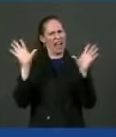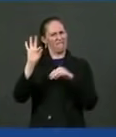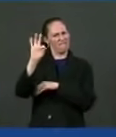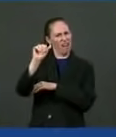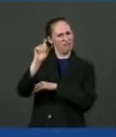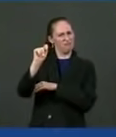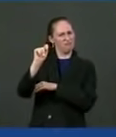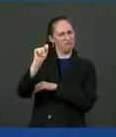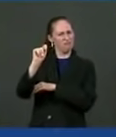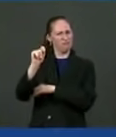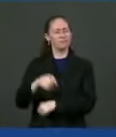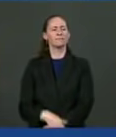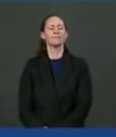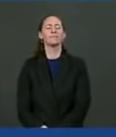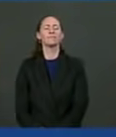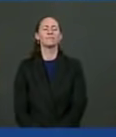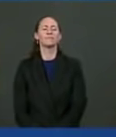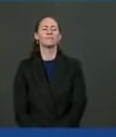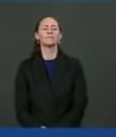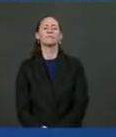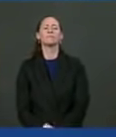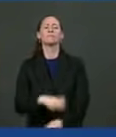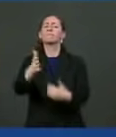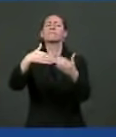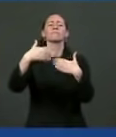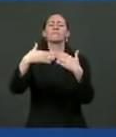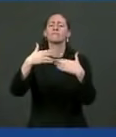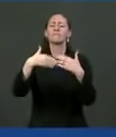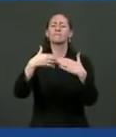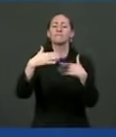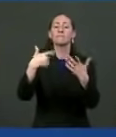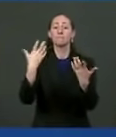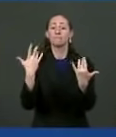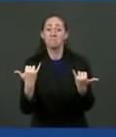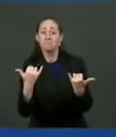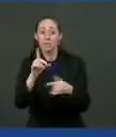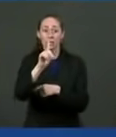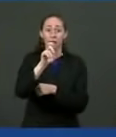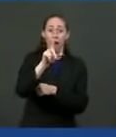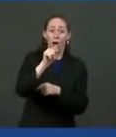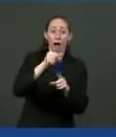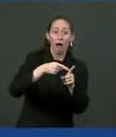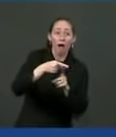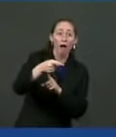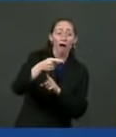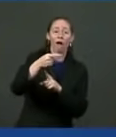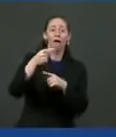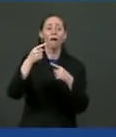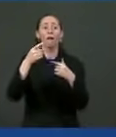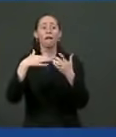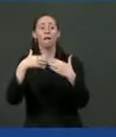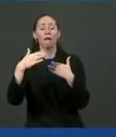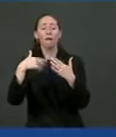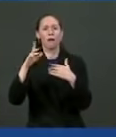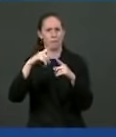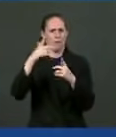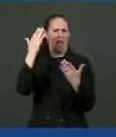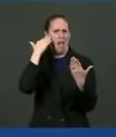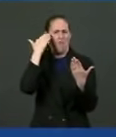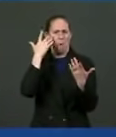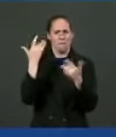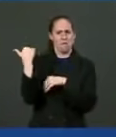ahead, even with the Delta variant, is not nearly as bad as last winter. But what makes it incredibly